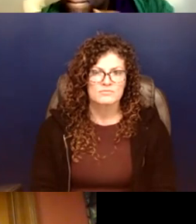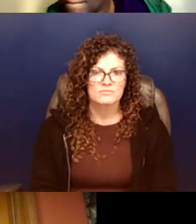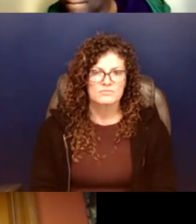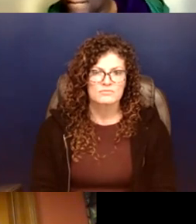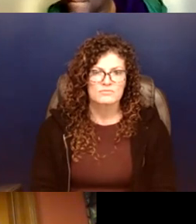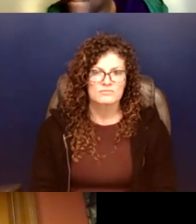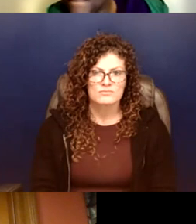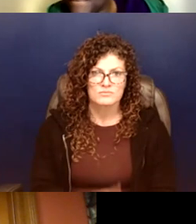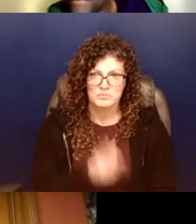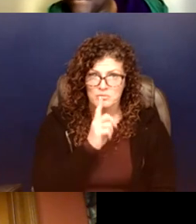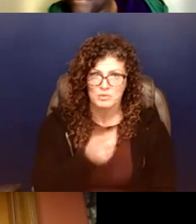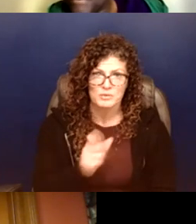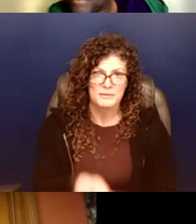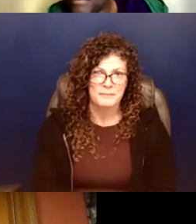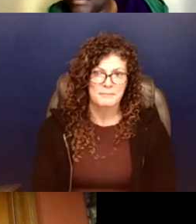You can unmute.